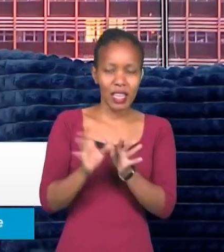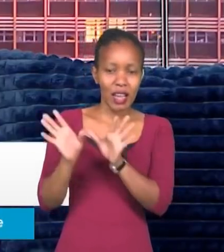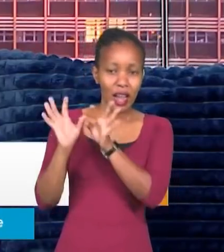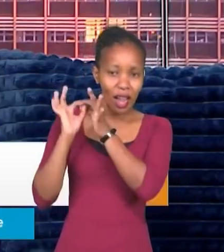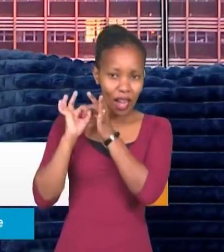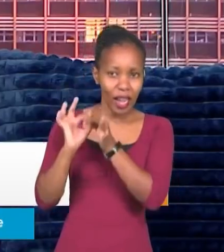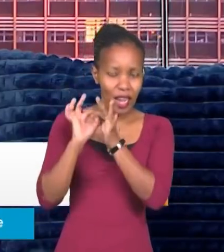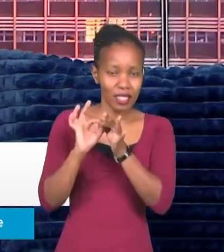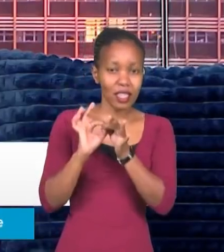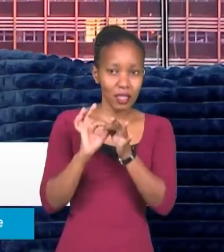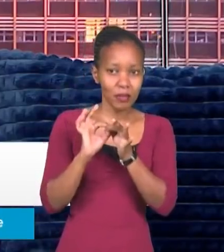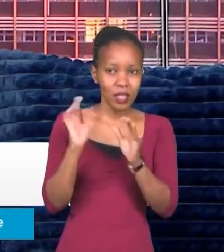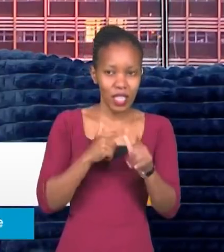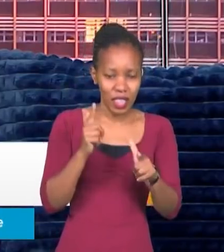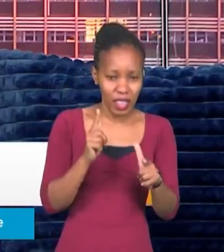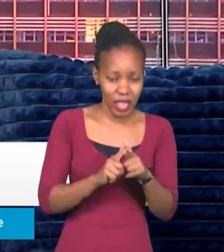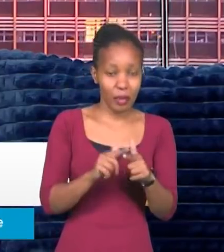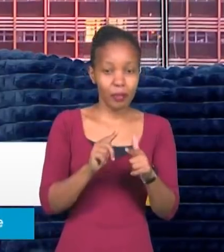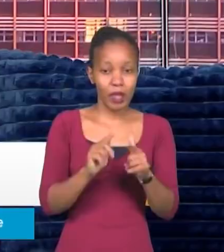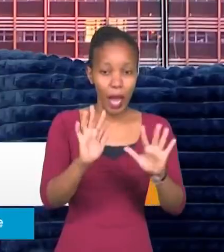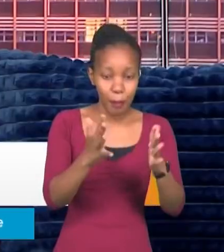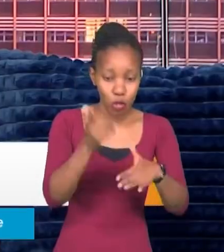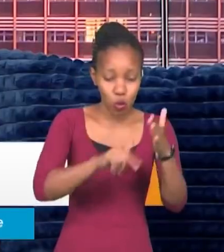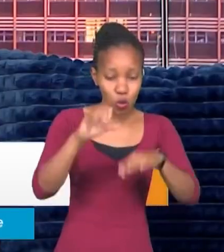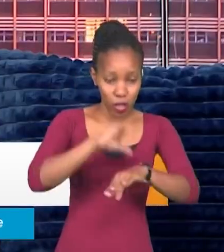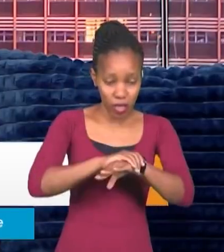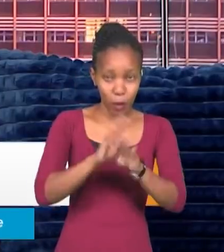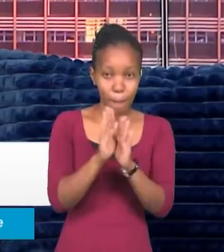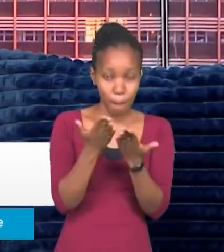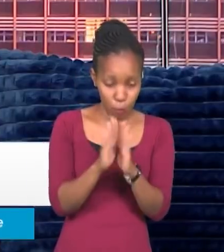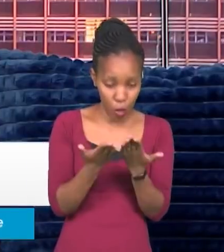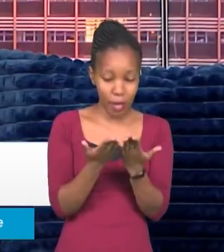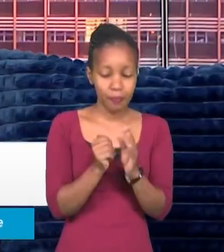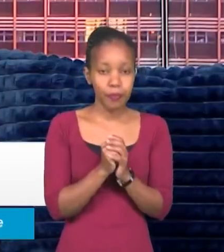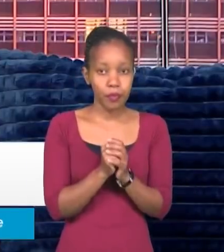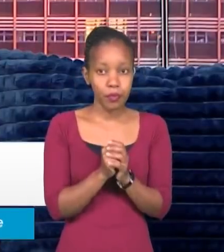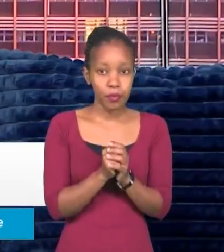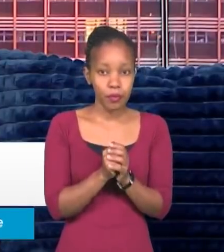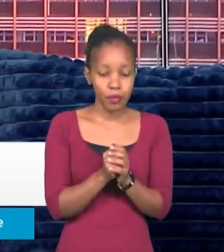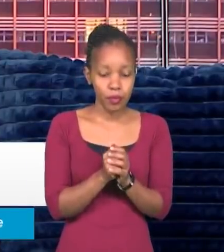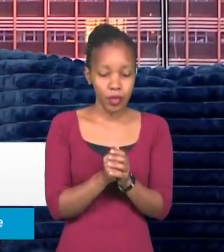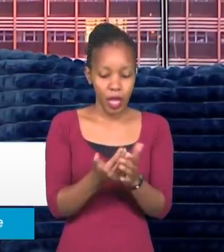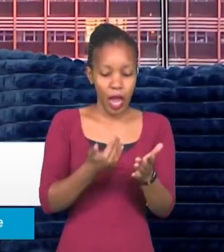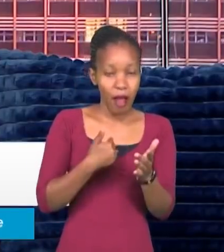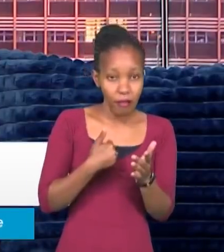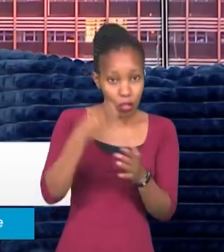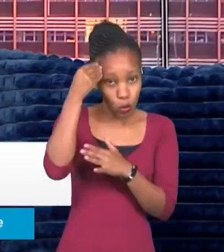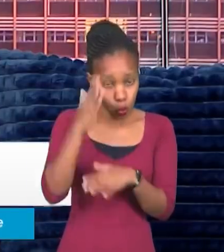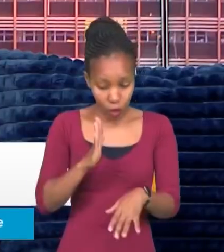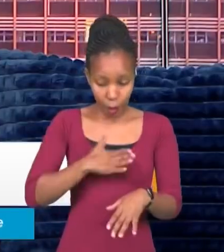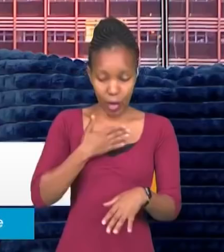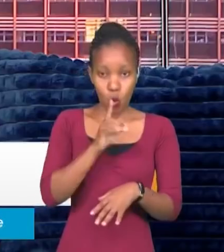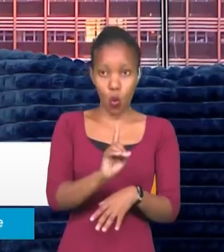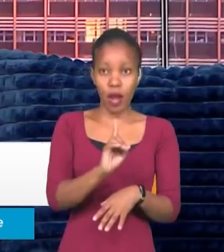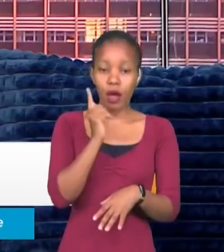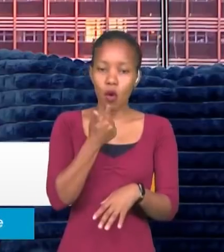to actually appreciate what you get from the book. Mm-hmm. And well, there's one of my students who told me